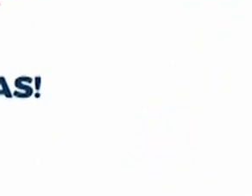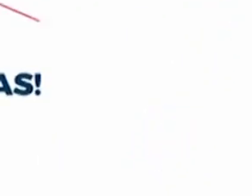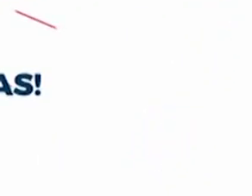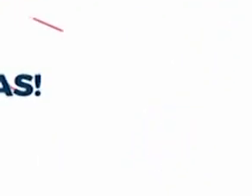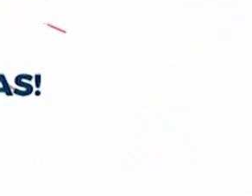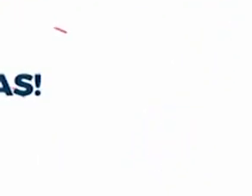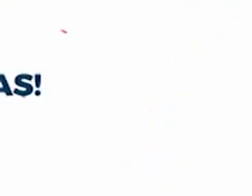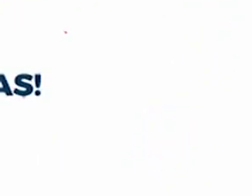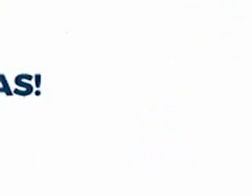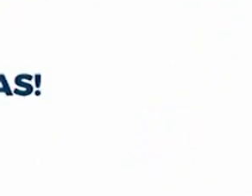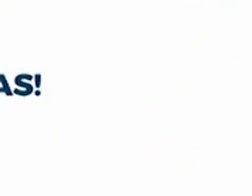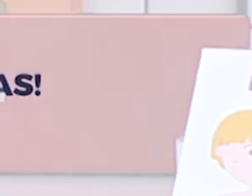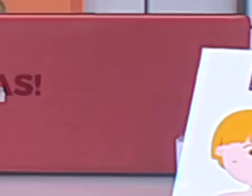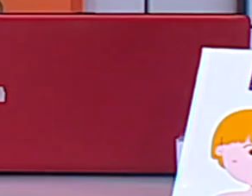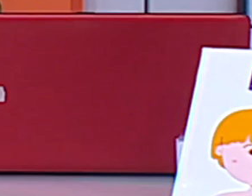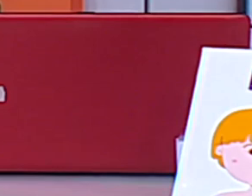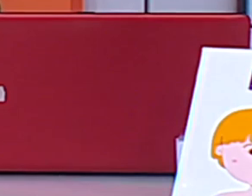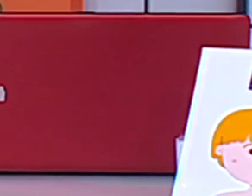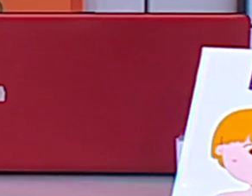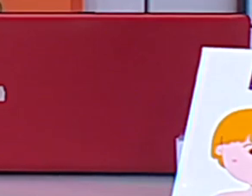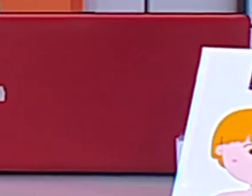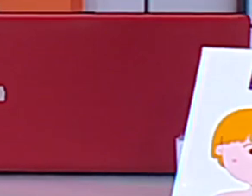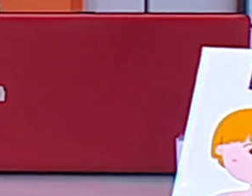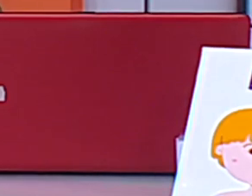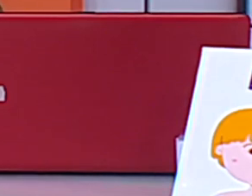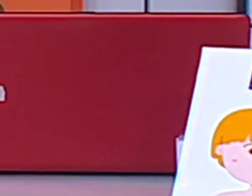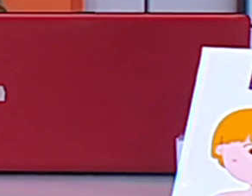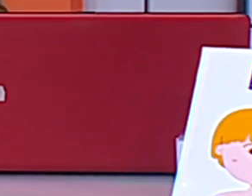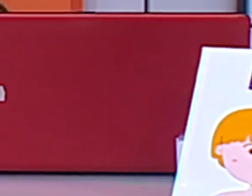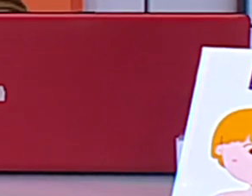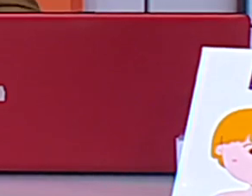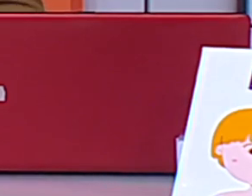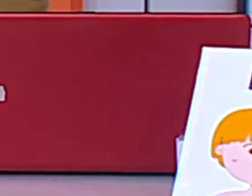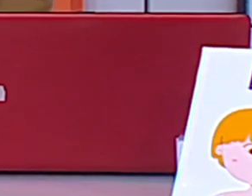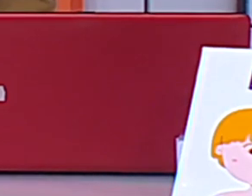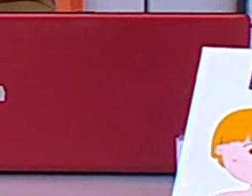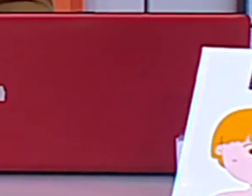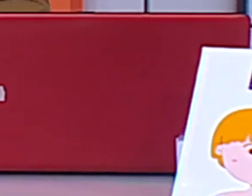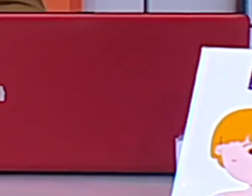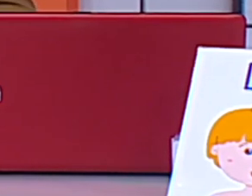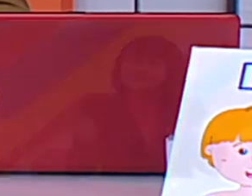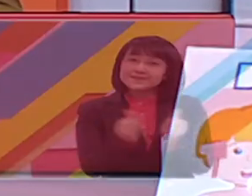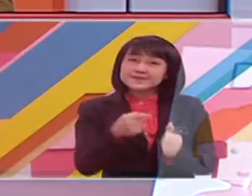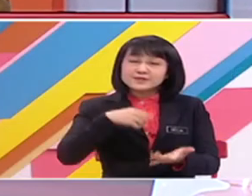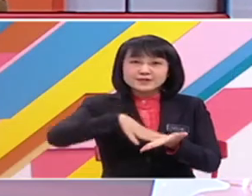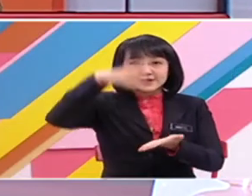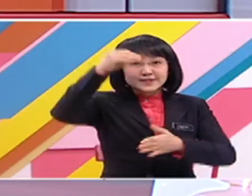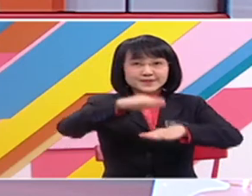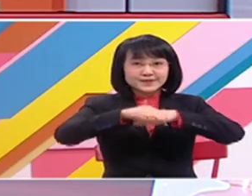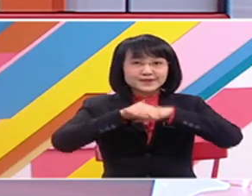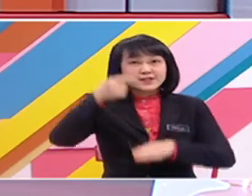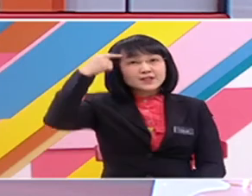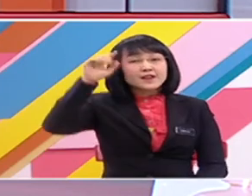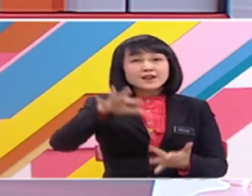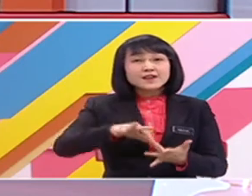TV KPM. Hello kids, welcome back to DidikTV KPM. You're still here with me learning Bahasa Inggris for